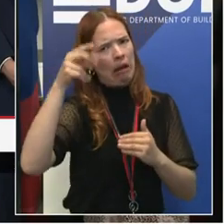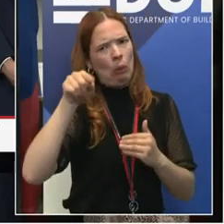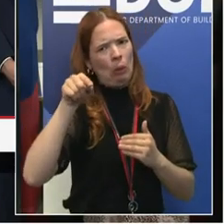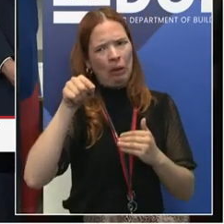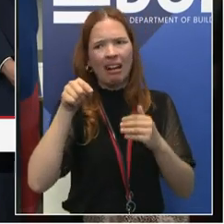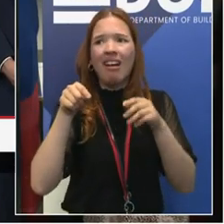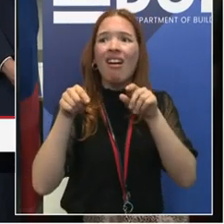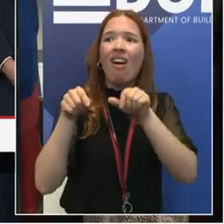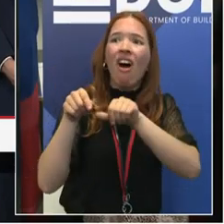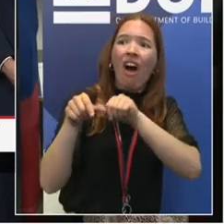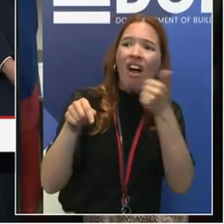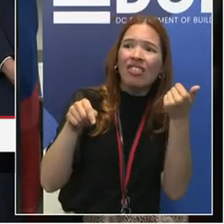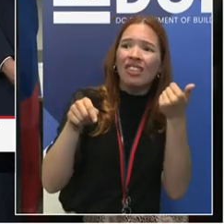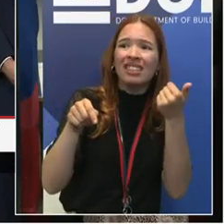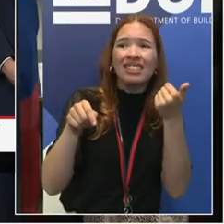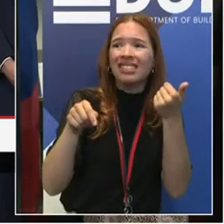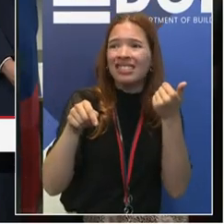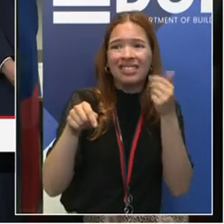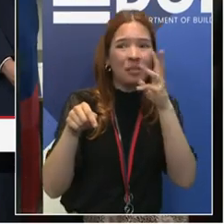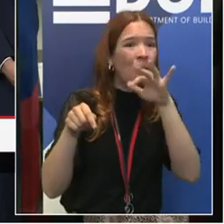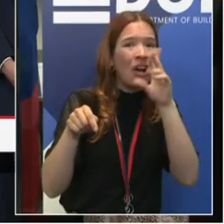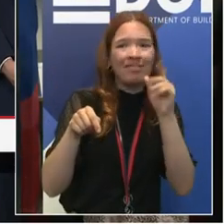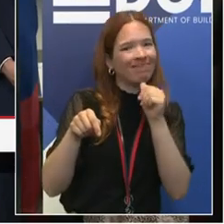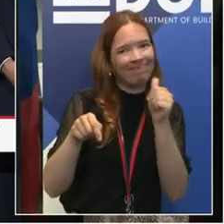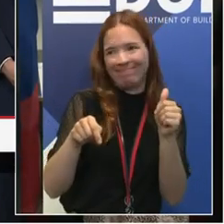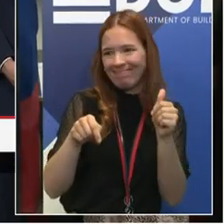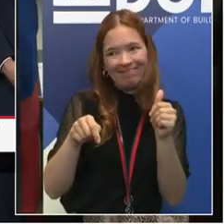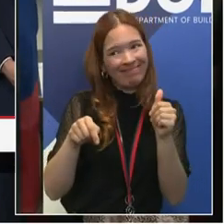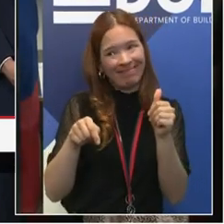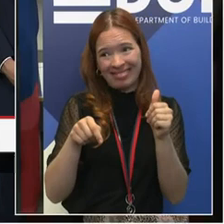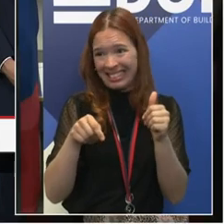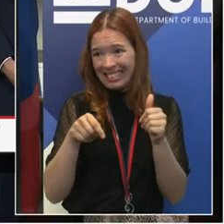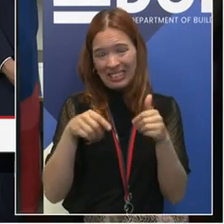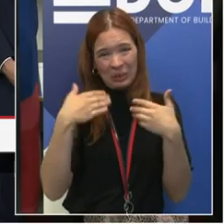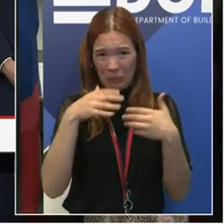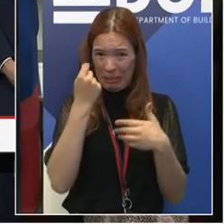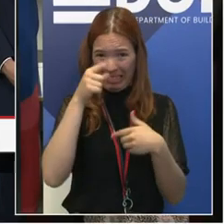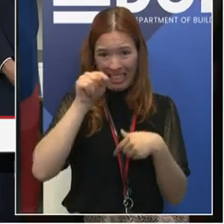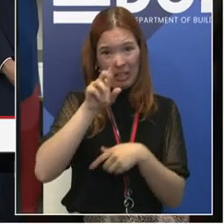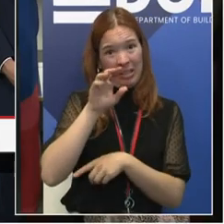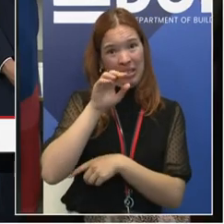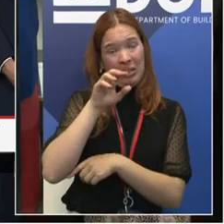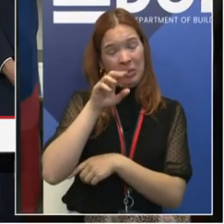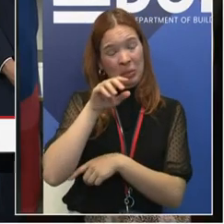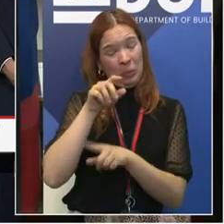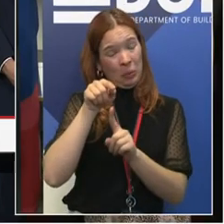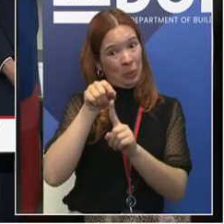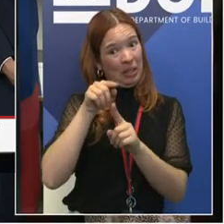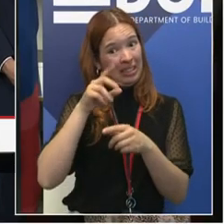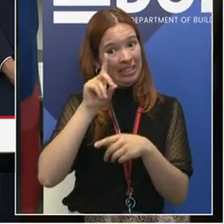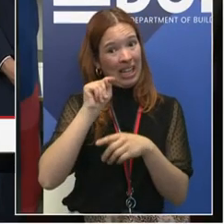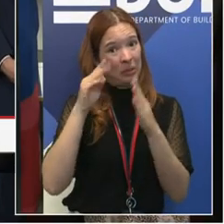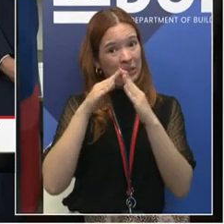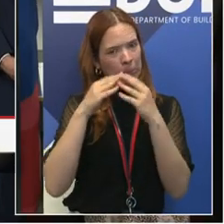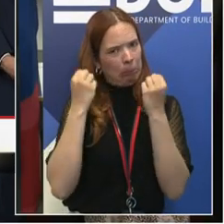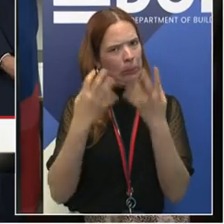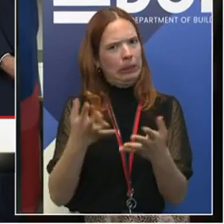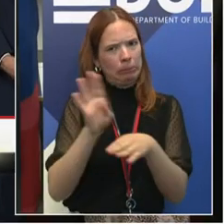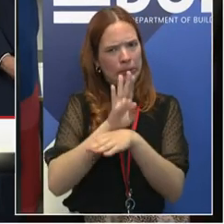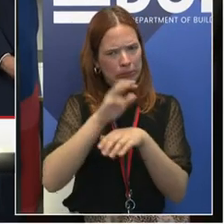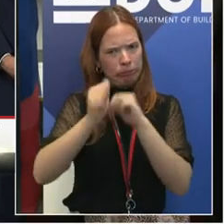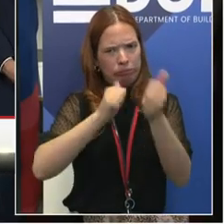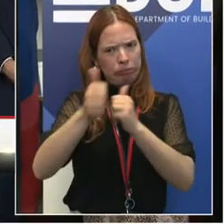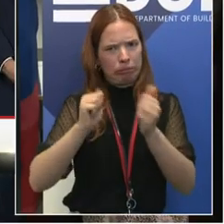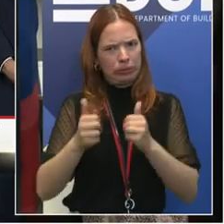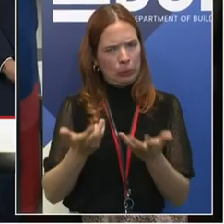participation is needed in the downtown. In the other wards, also to Delia's other point, there's a lot of